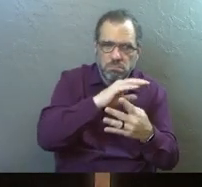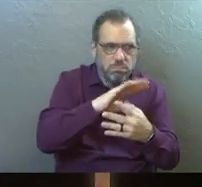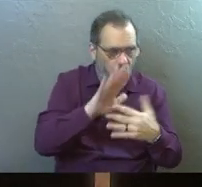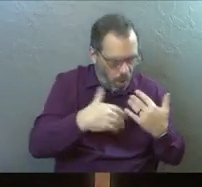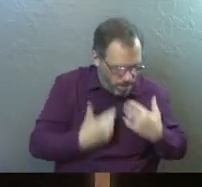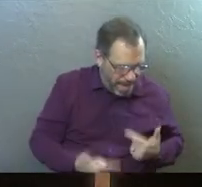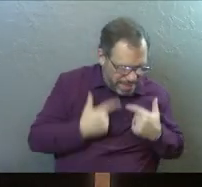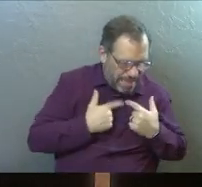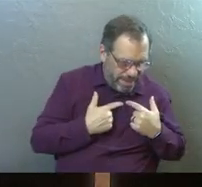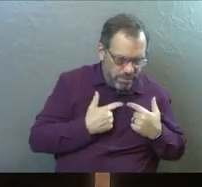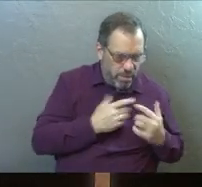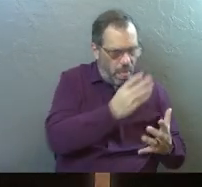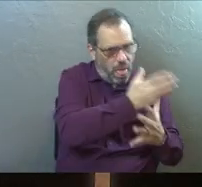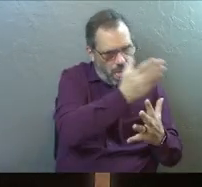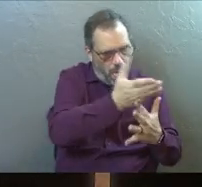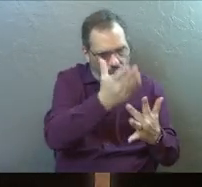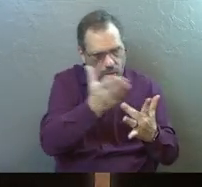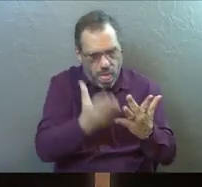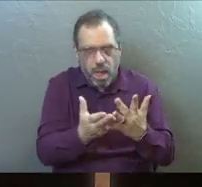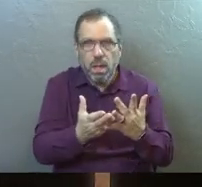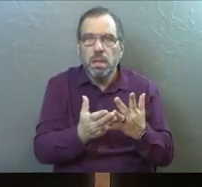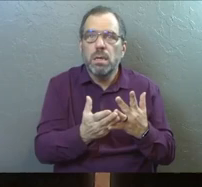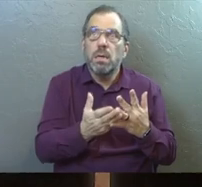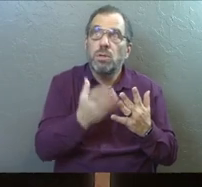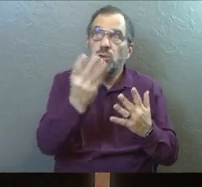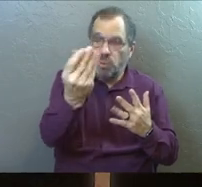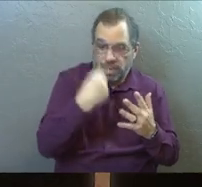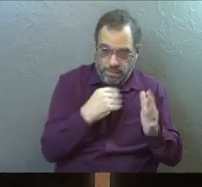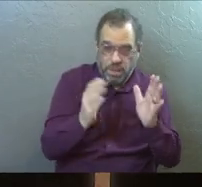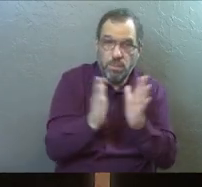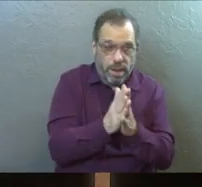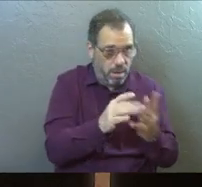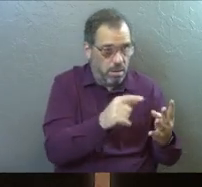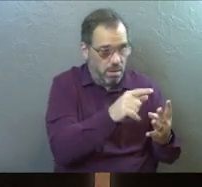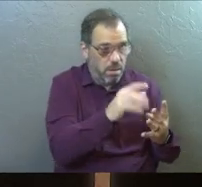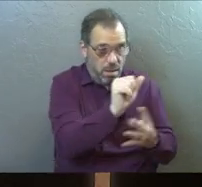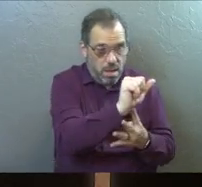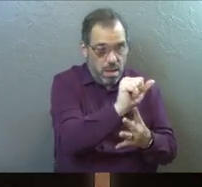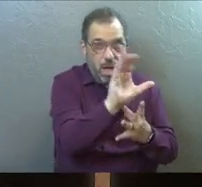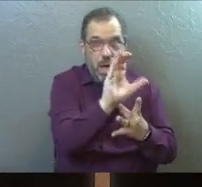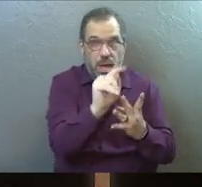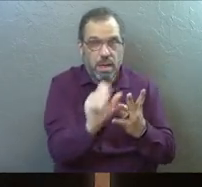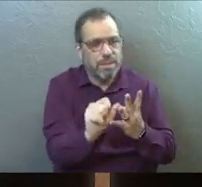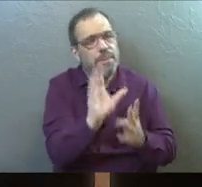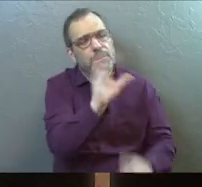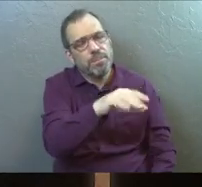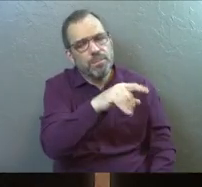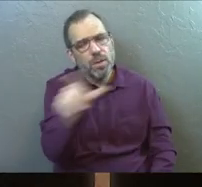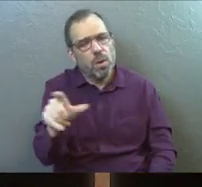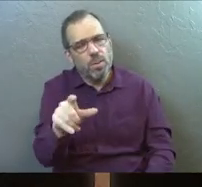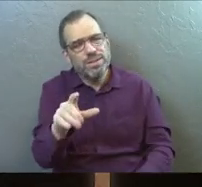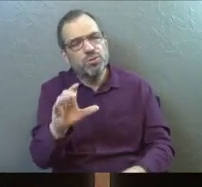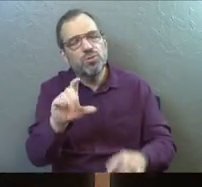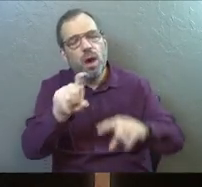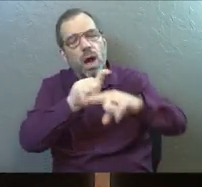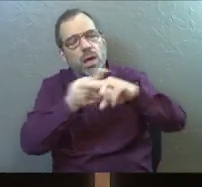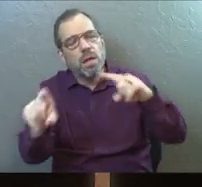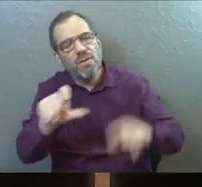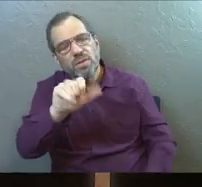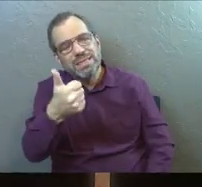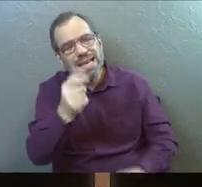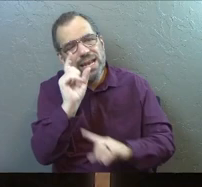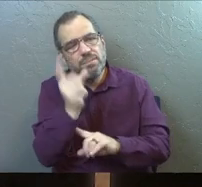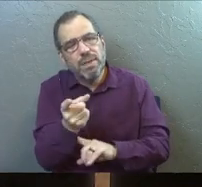these places about me? The person who gave me this prayer to start with, they said, why don't you go into a closet for